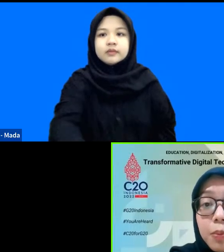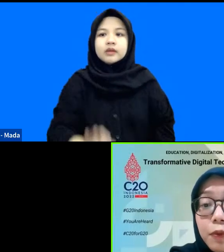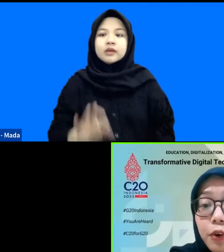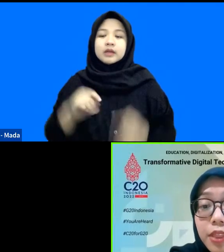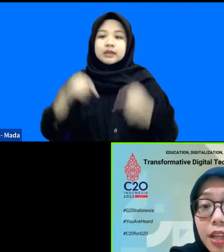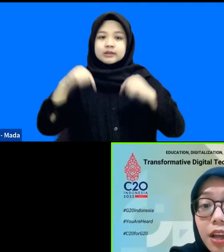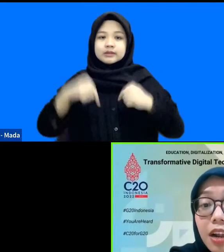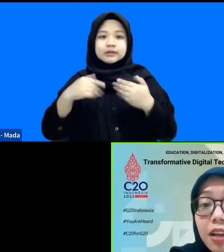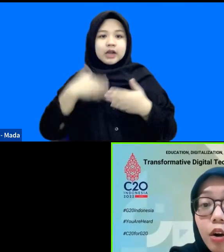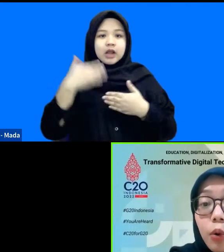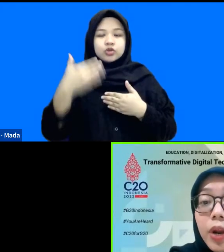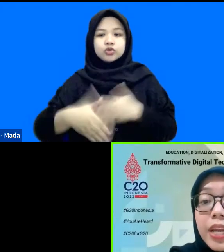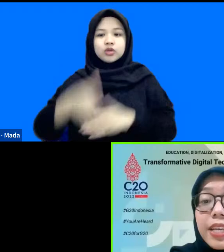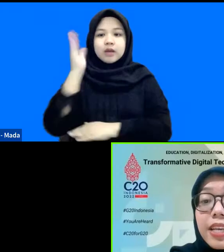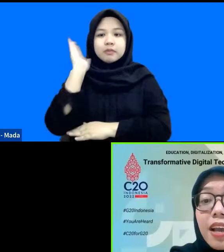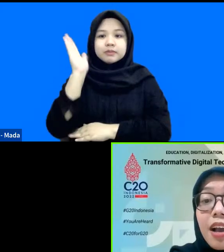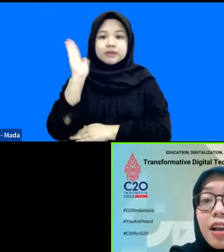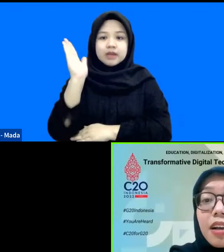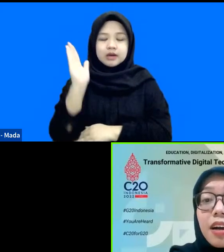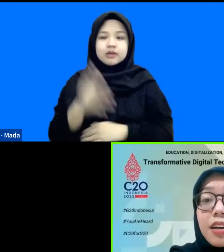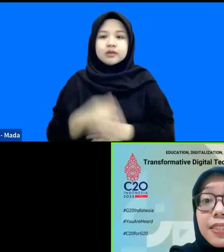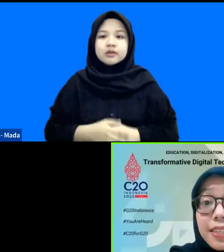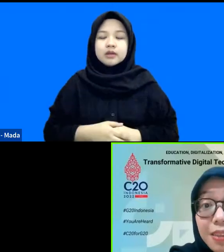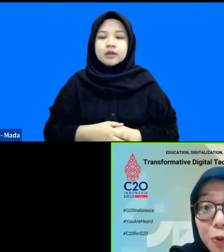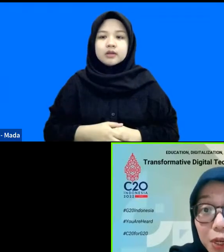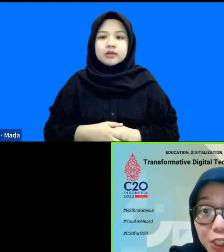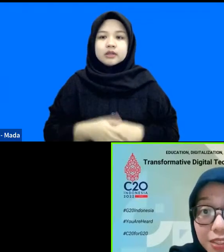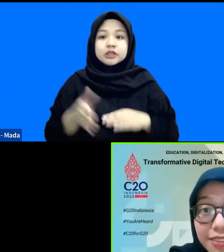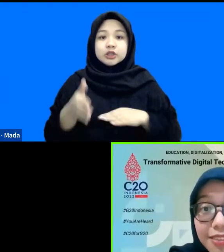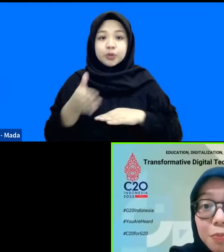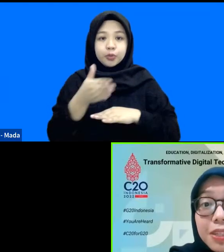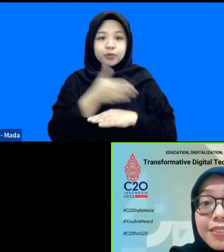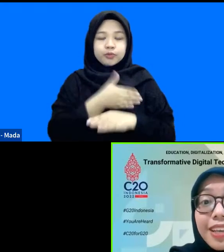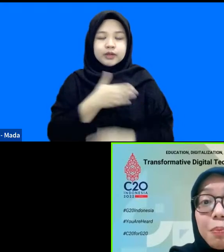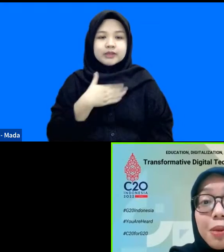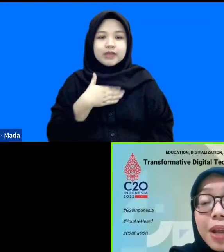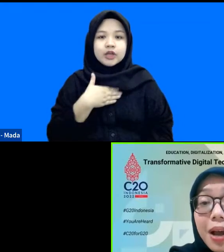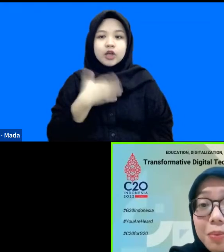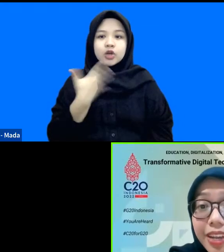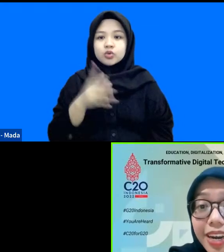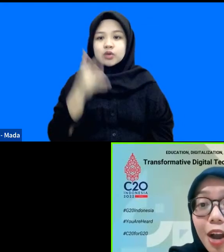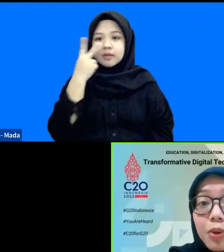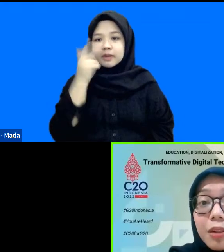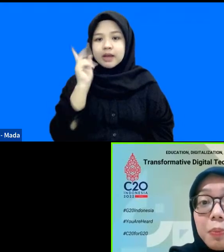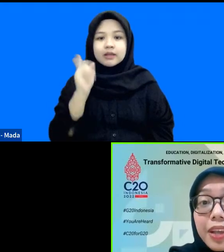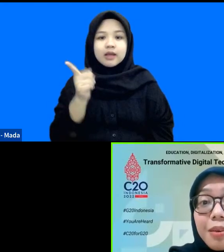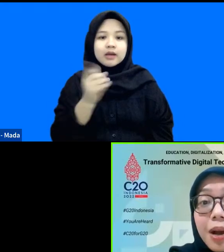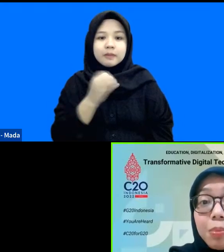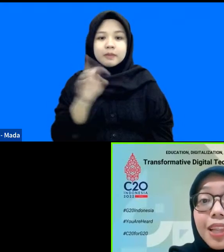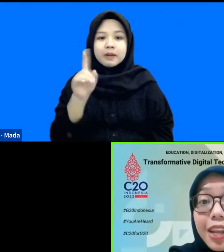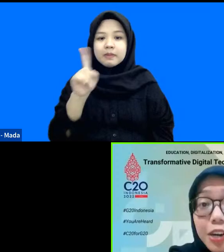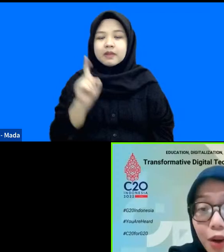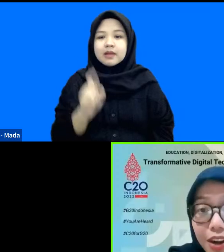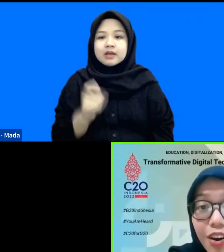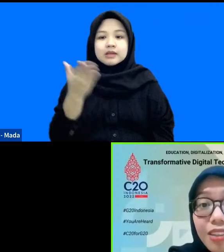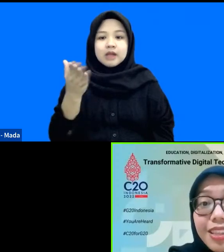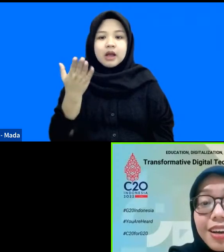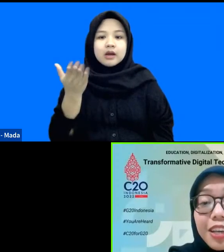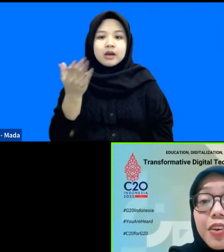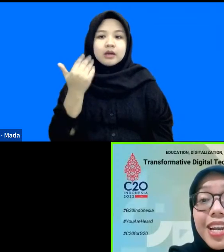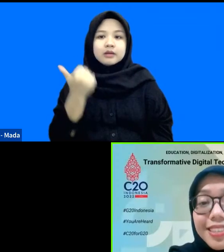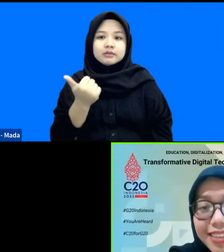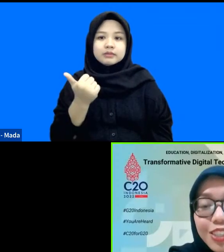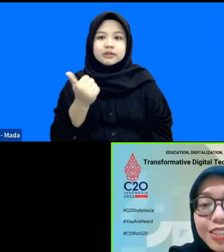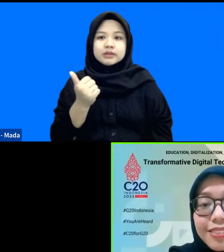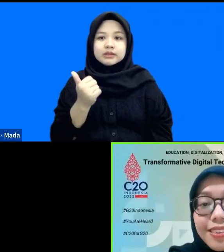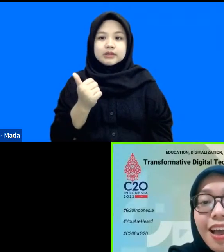speaker, but before that, I already see some questions. Please keep them coming, and I will pick them up later on